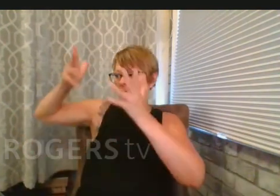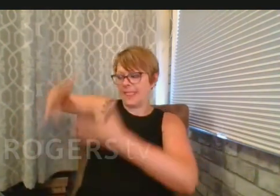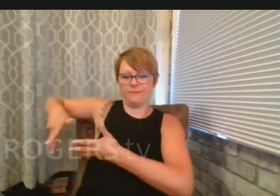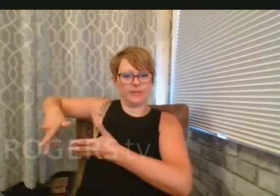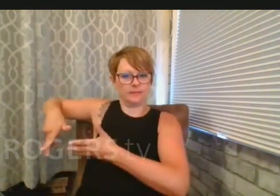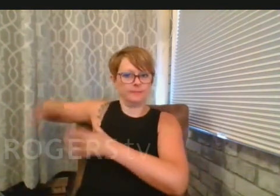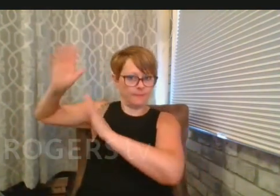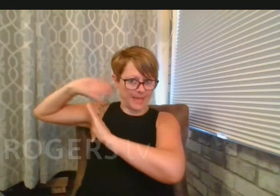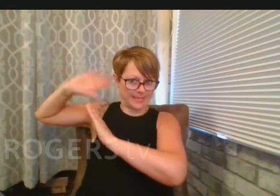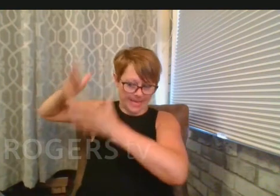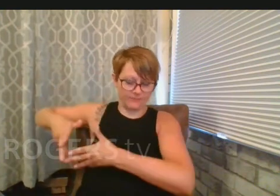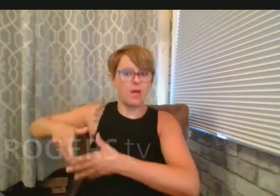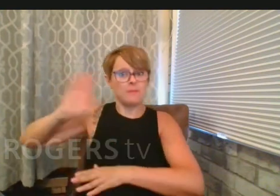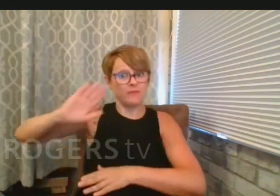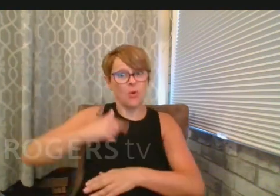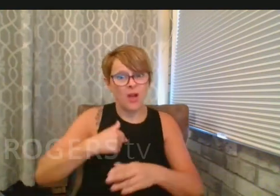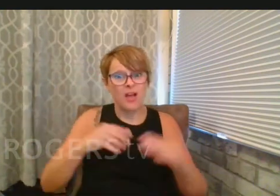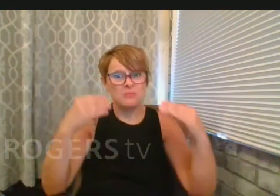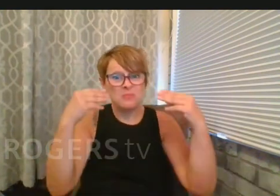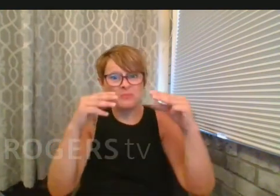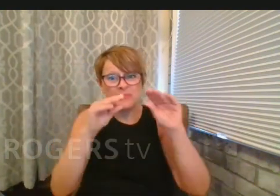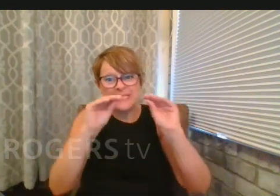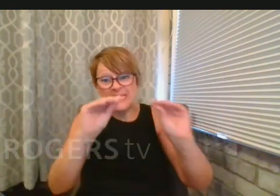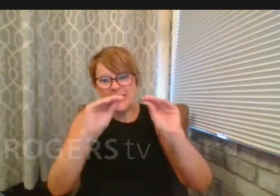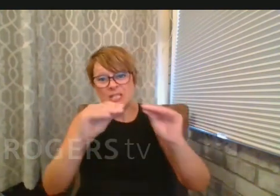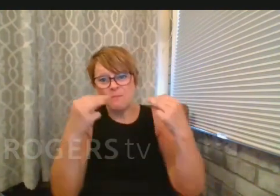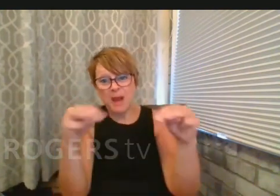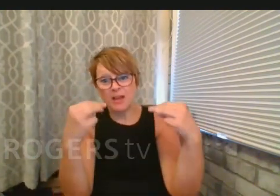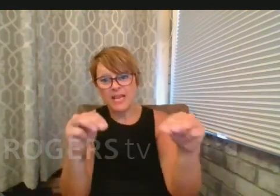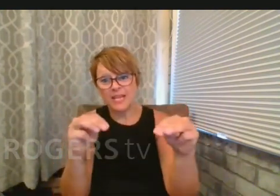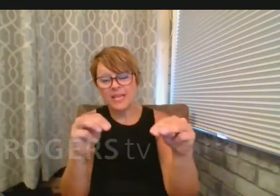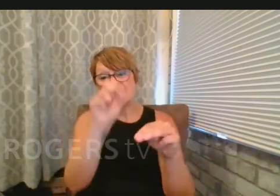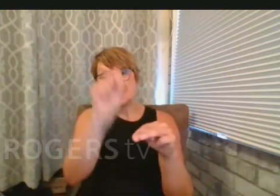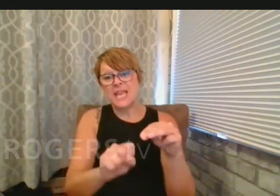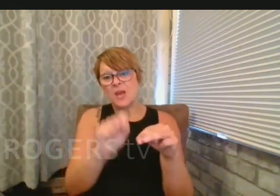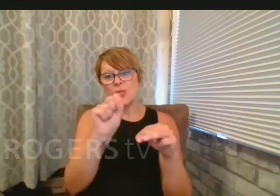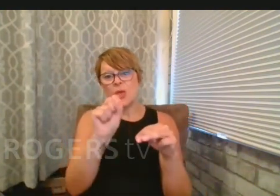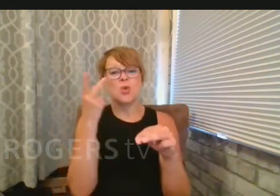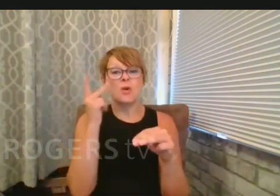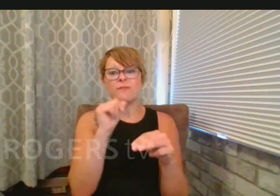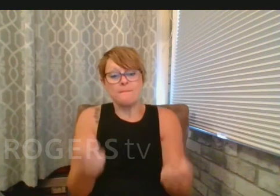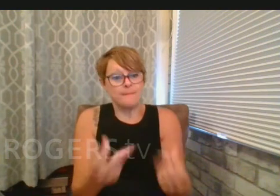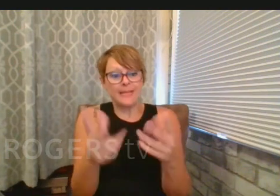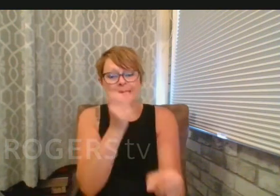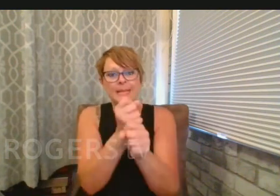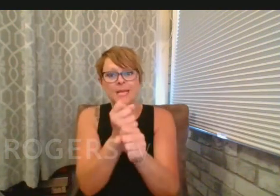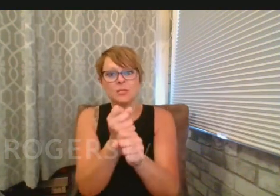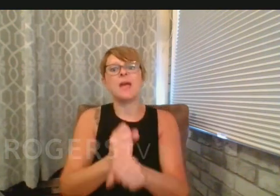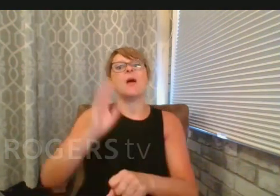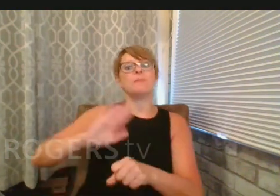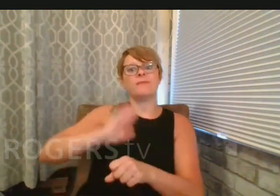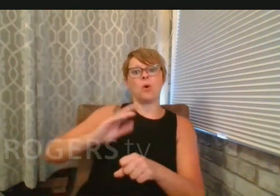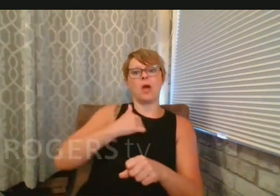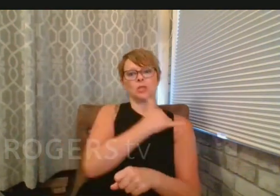a professor of marketing for 10 years in South Korea. Prior to that, I was an officer in Yugoslavian army. I was a